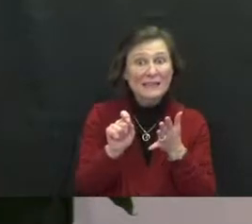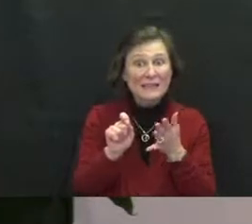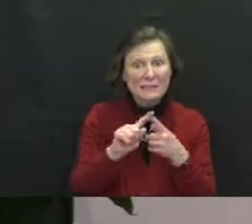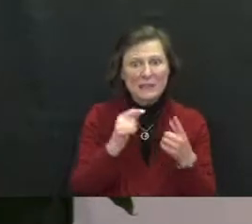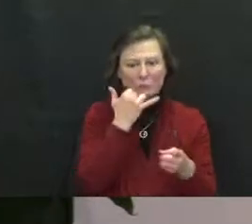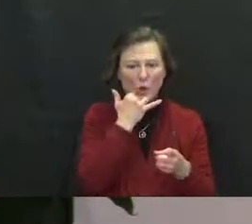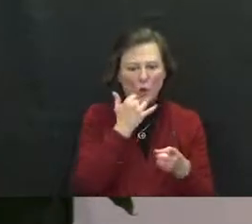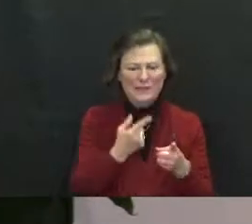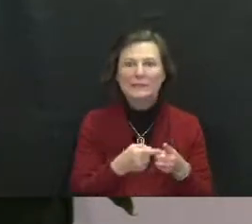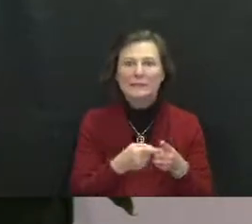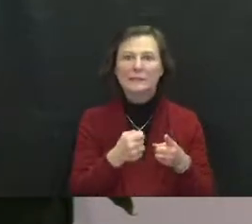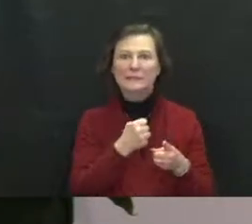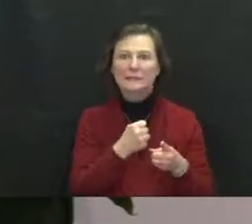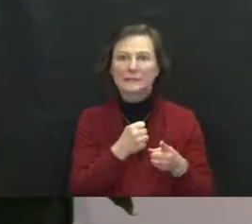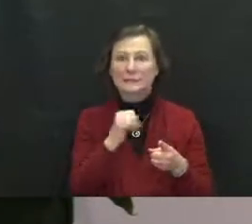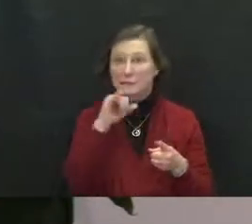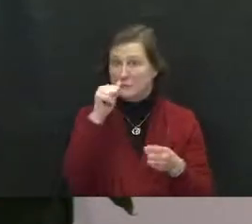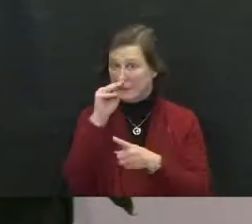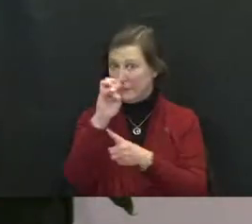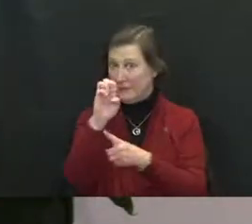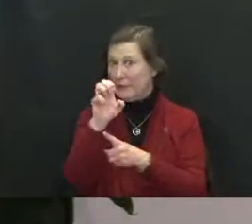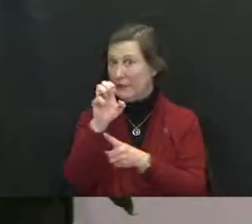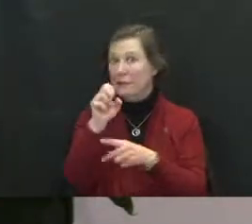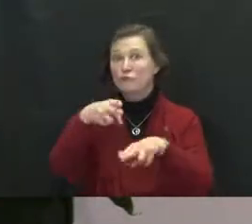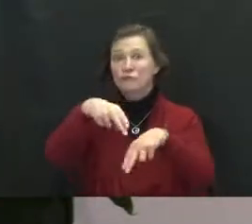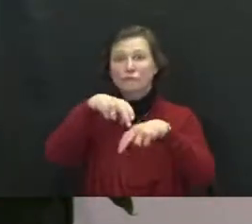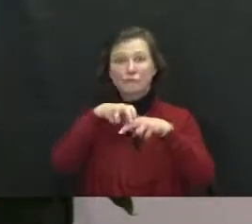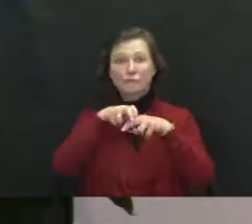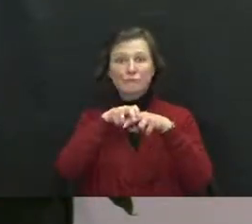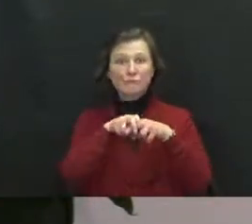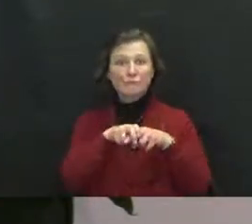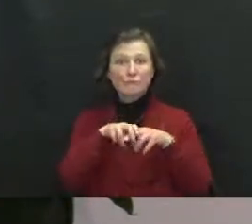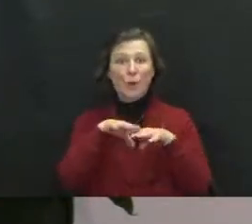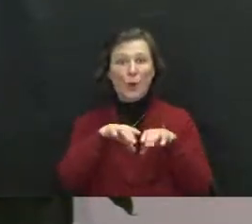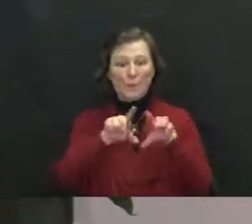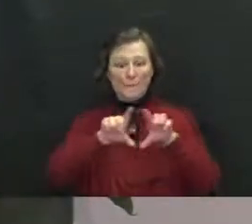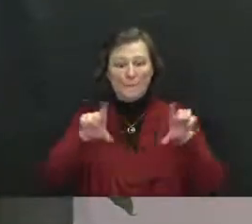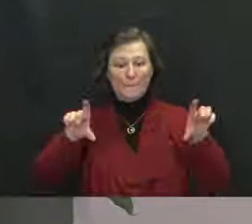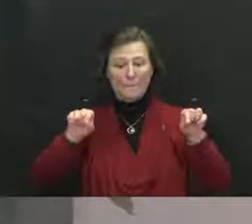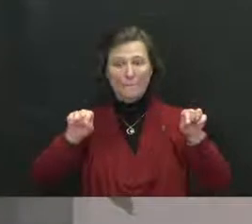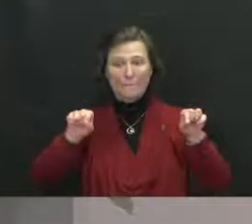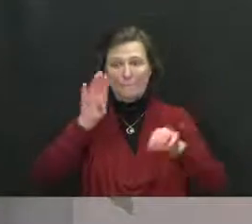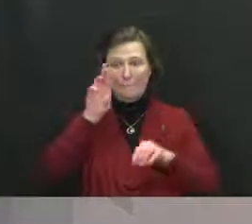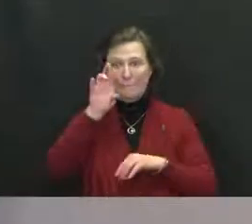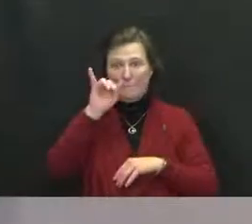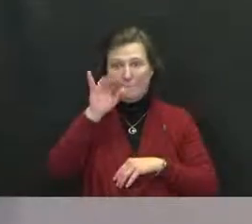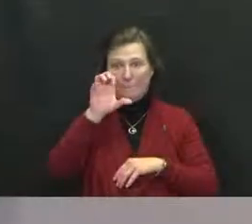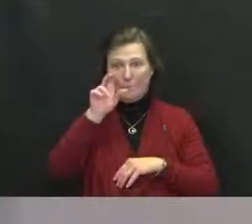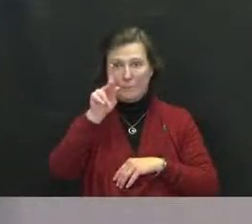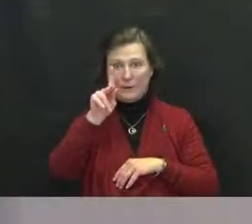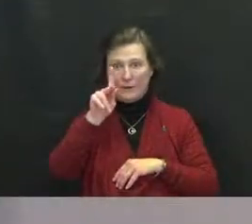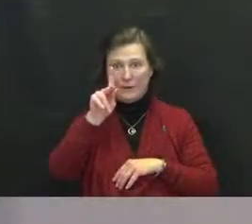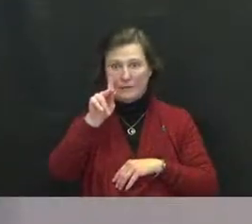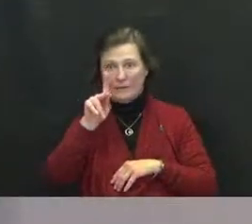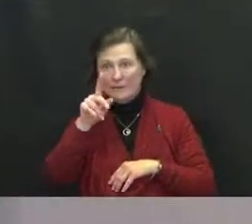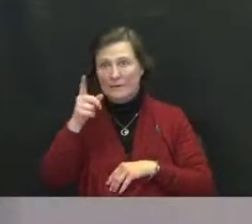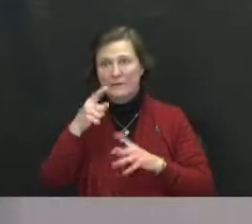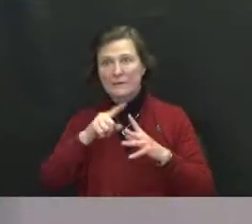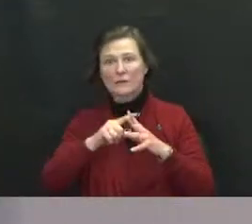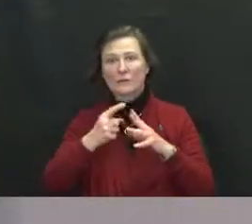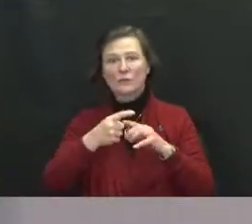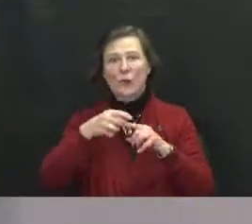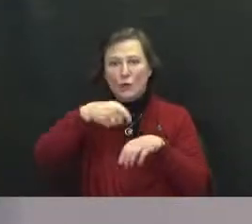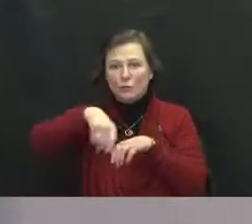one. And James sat down on a brick. Ernest started trumpeting and cracked his